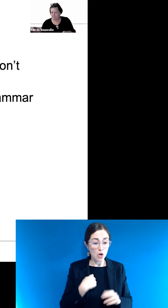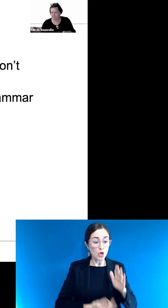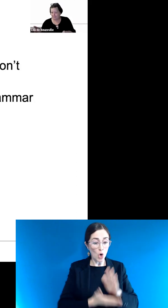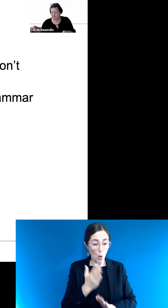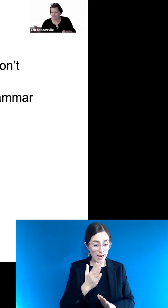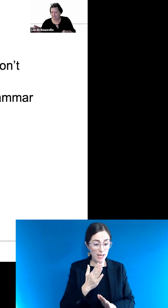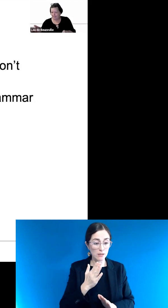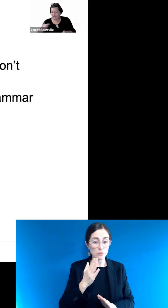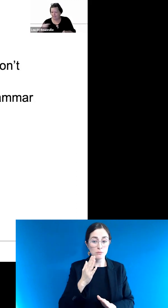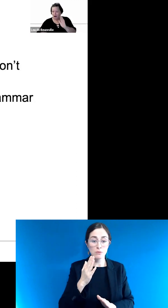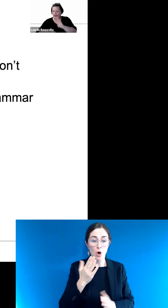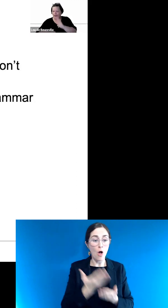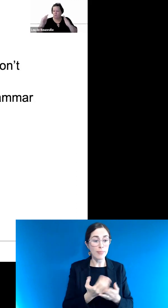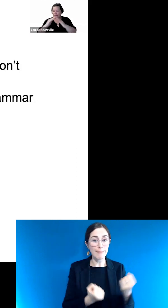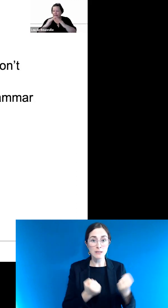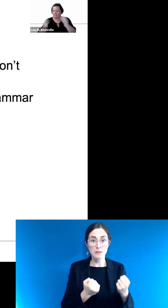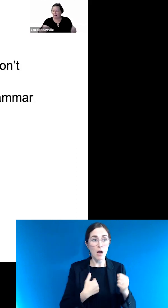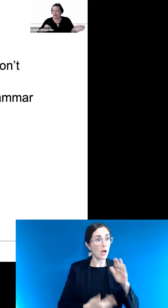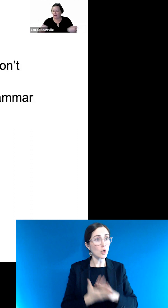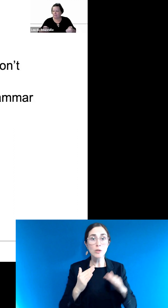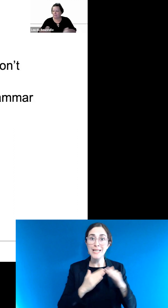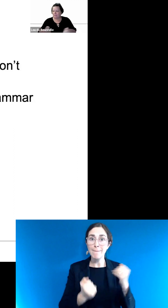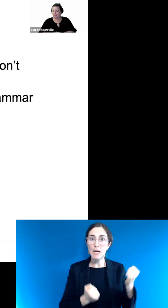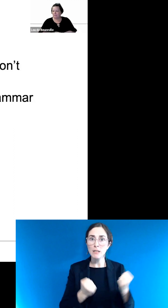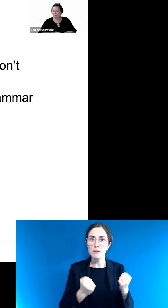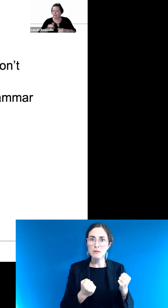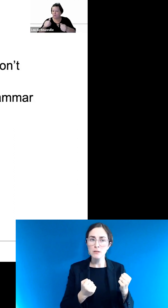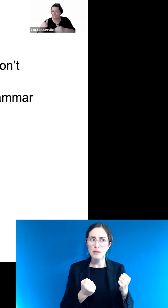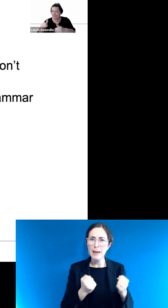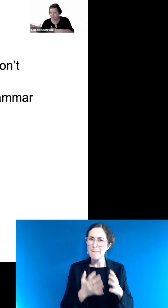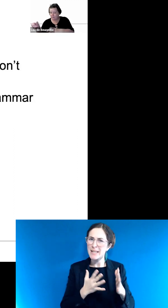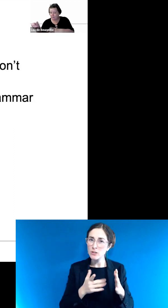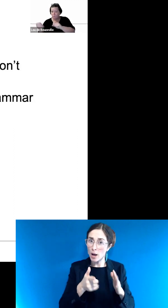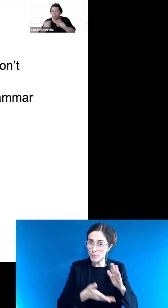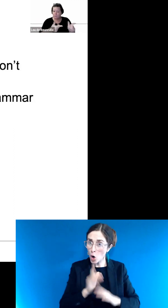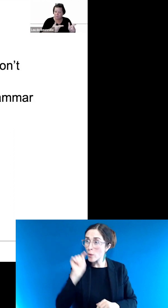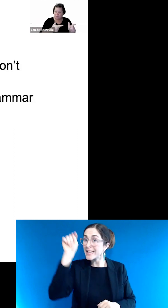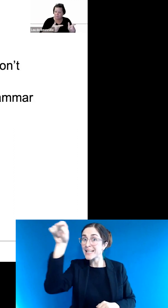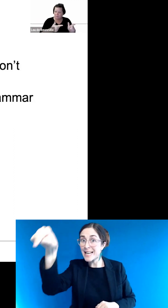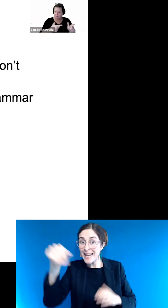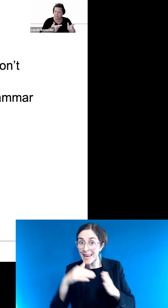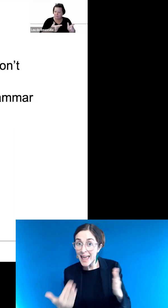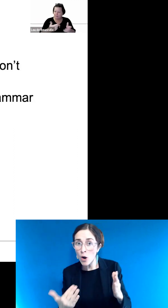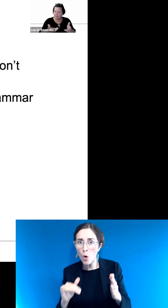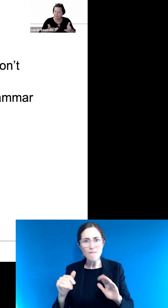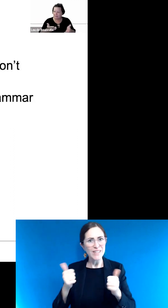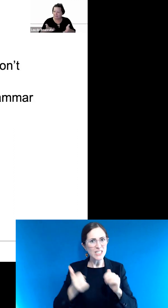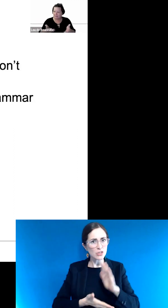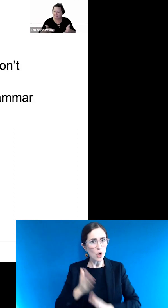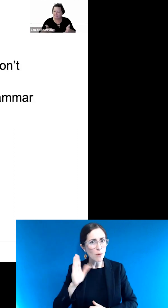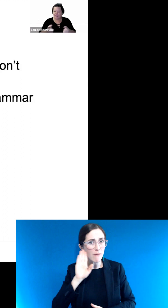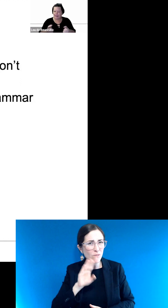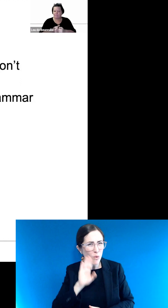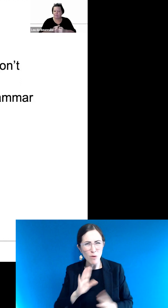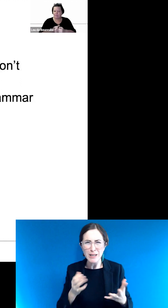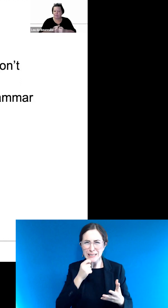town? You know, I go town bus, like you left it or you went to it. So